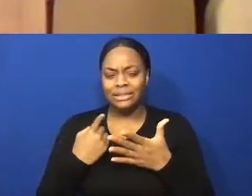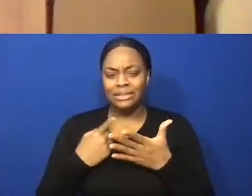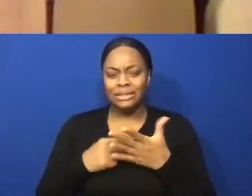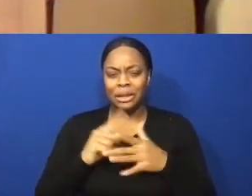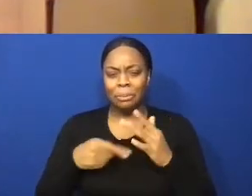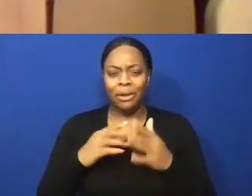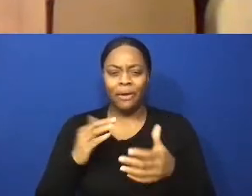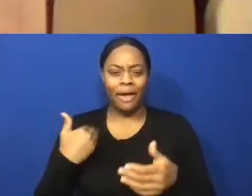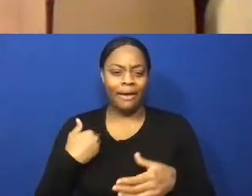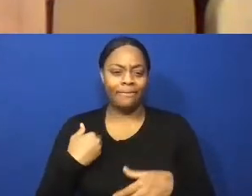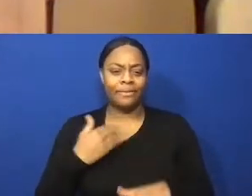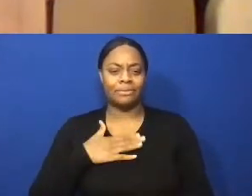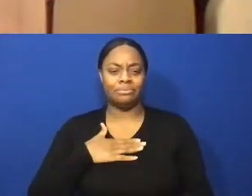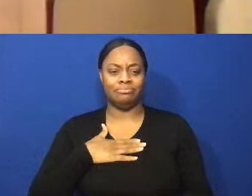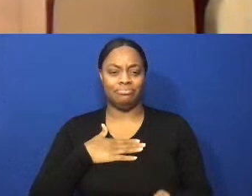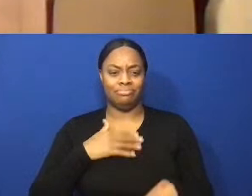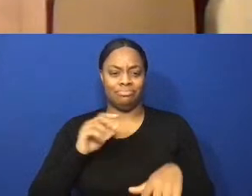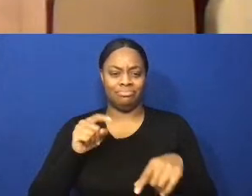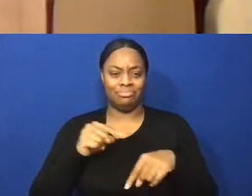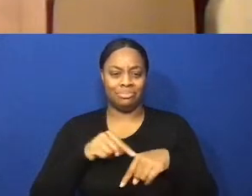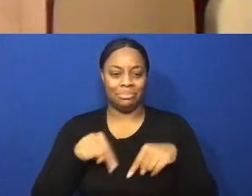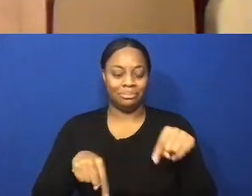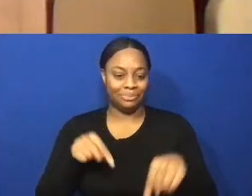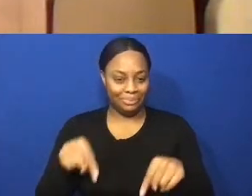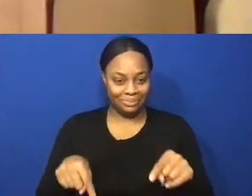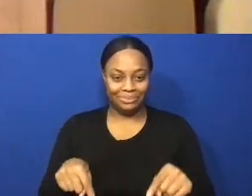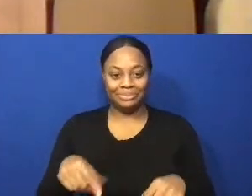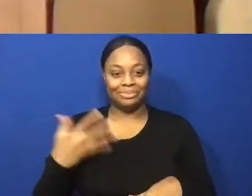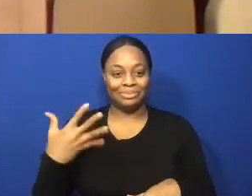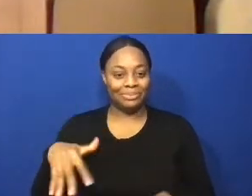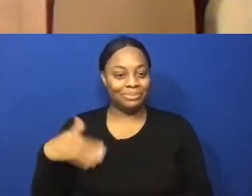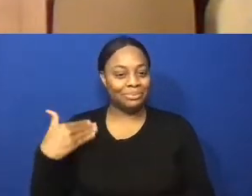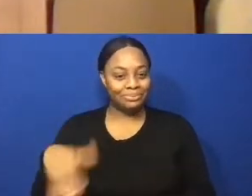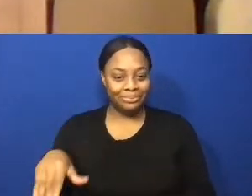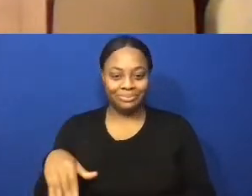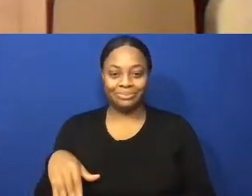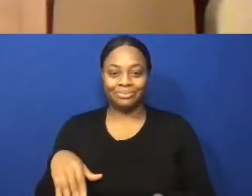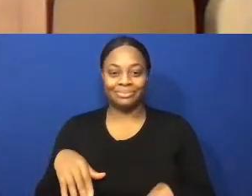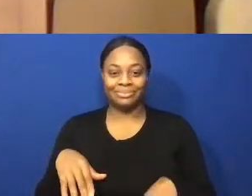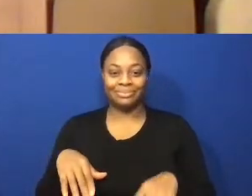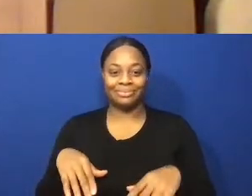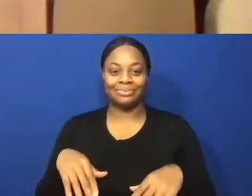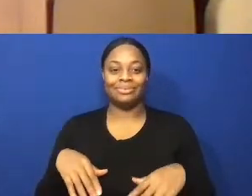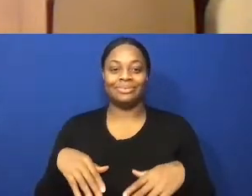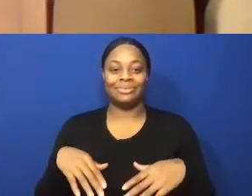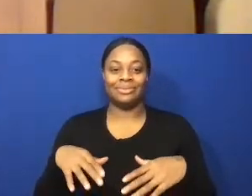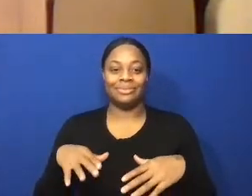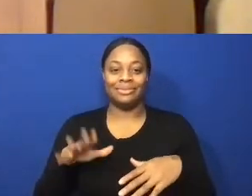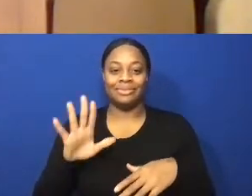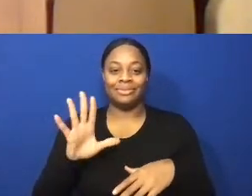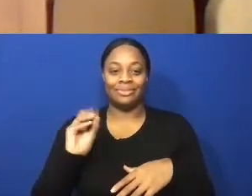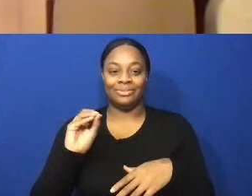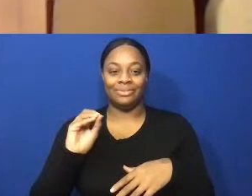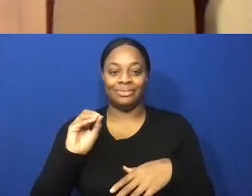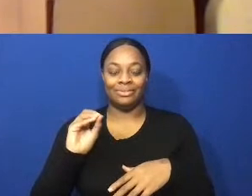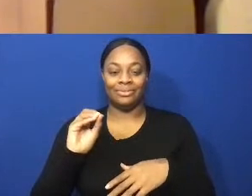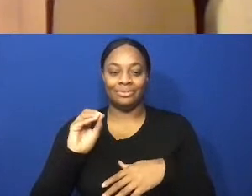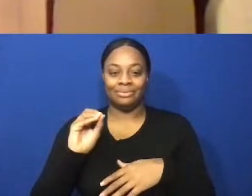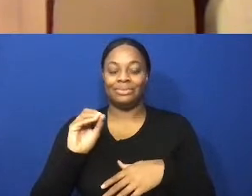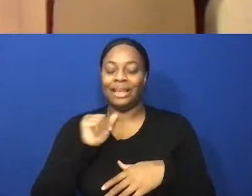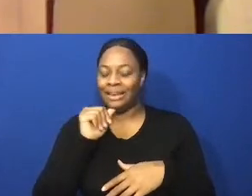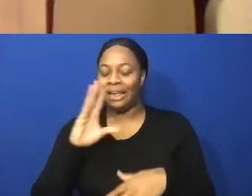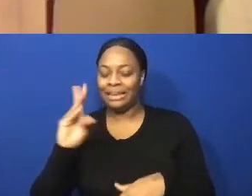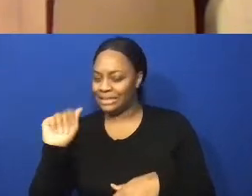knees. And I probably would have been disabled. And I am actually not a